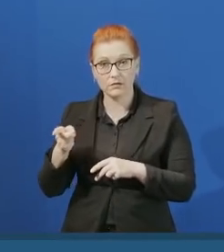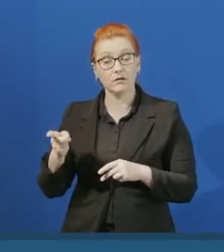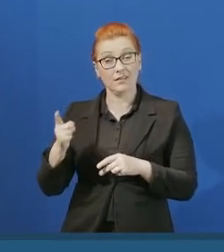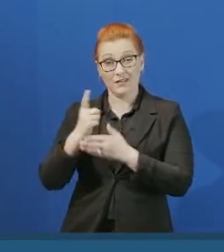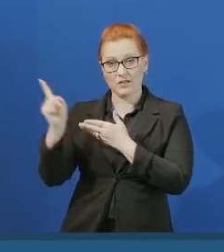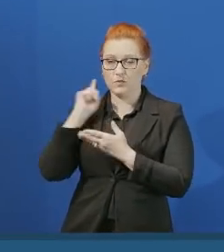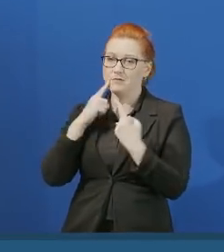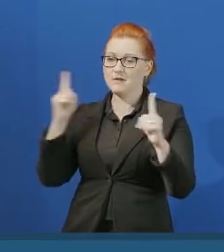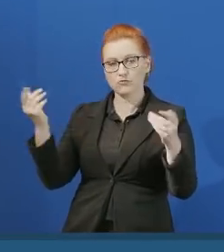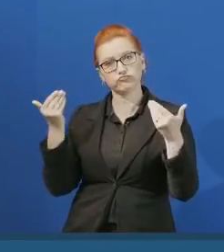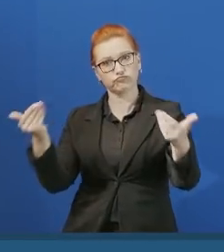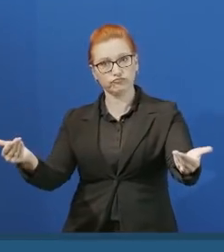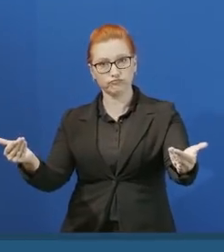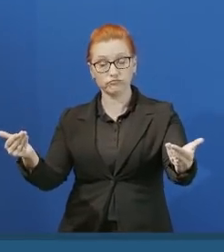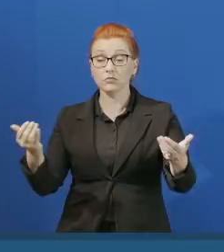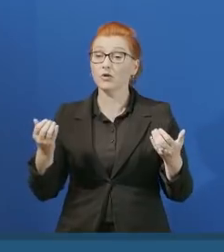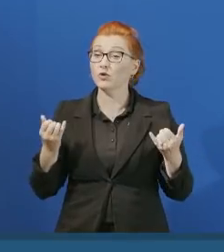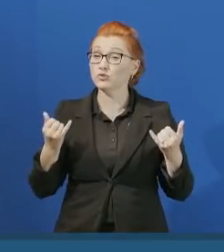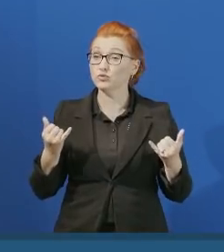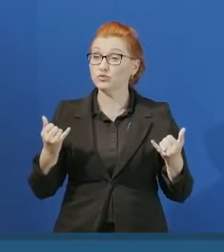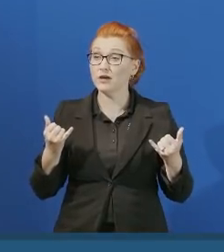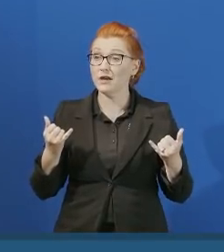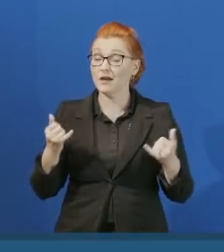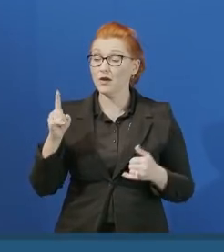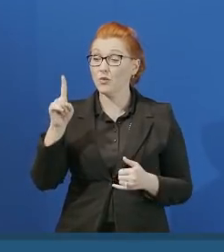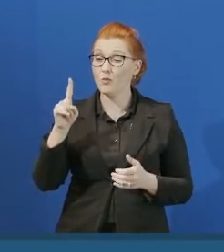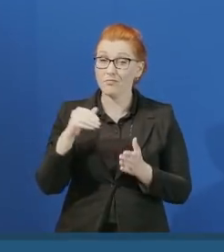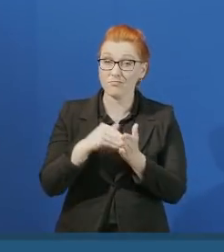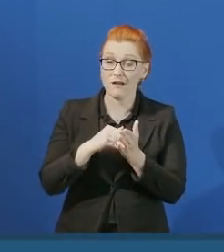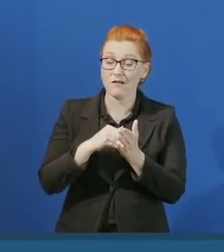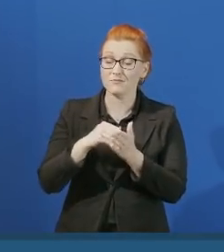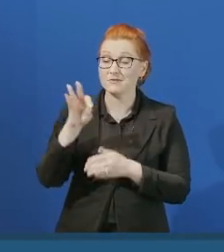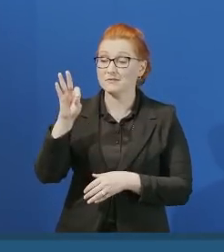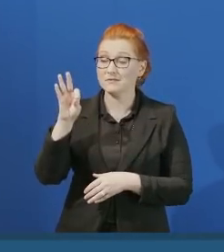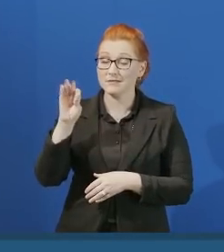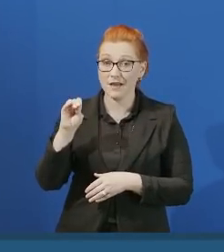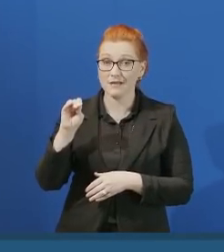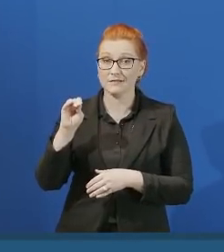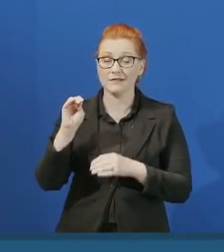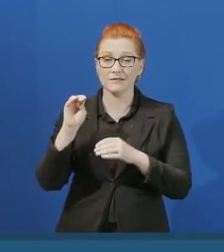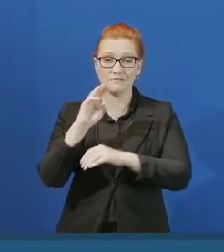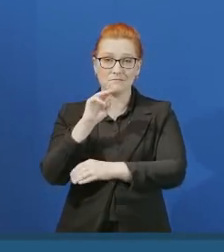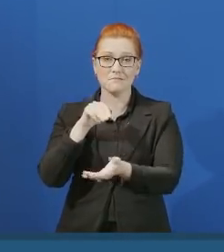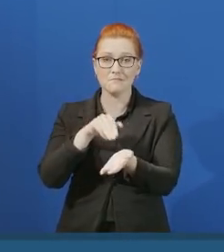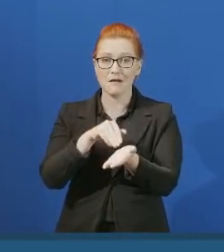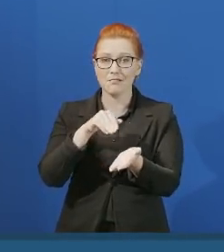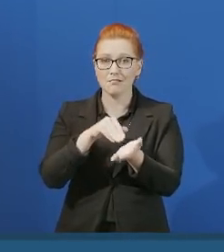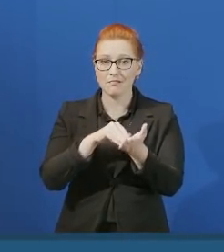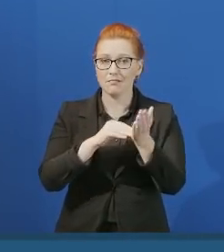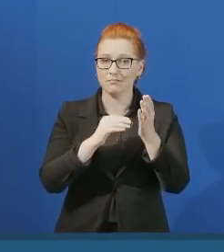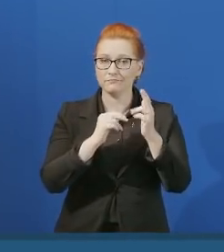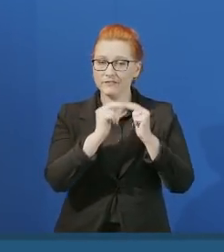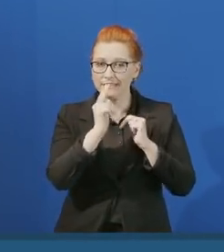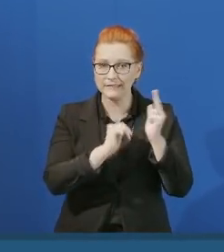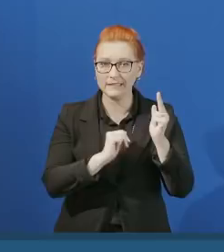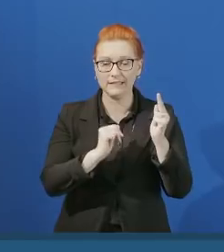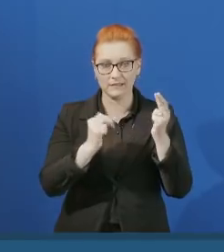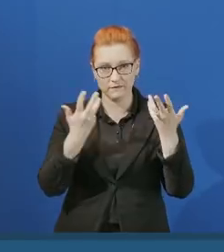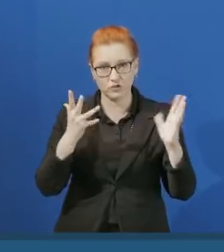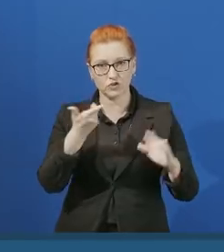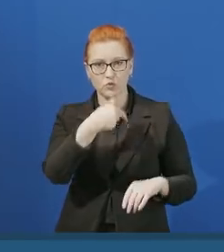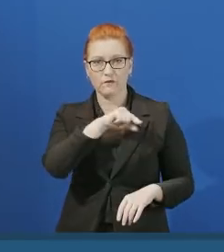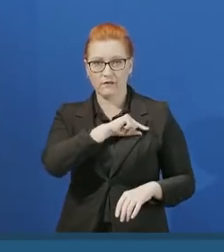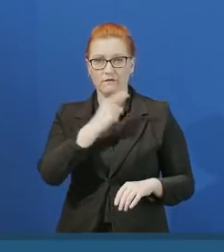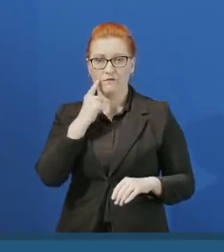there's 1,090 of these establishments that are eligible to resume surgeries. So that includes hospitals,